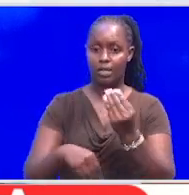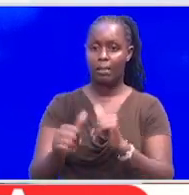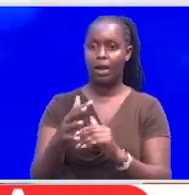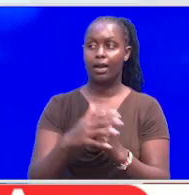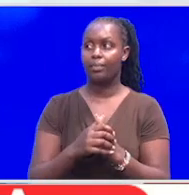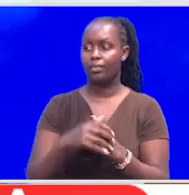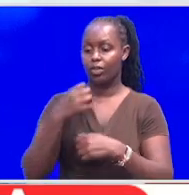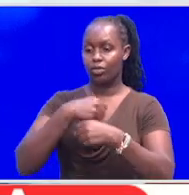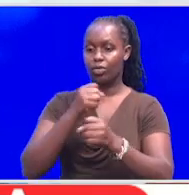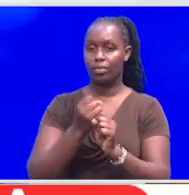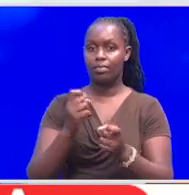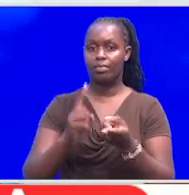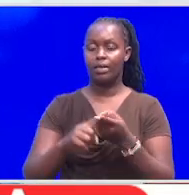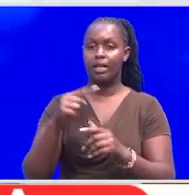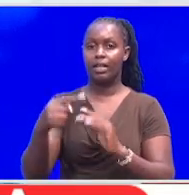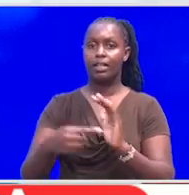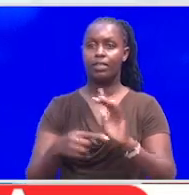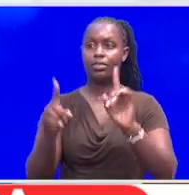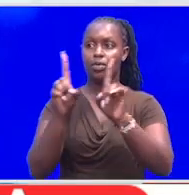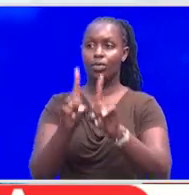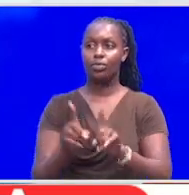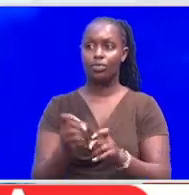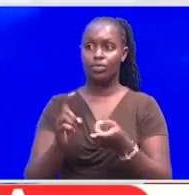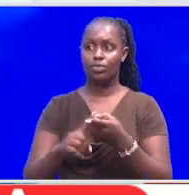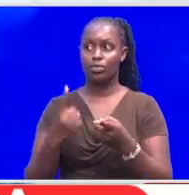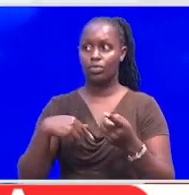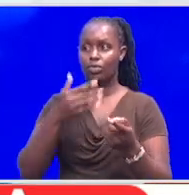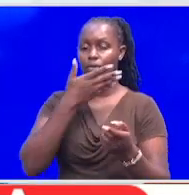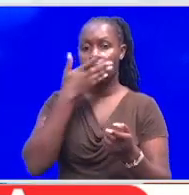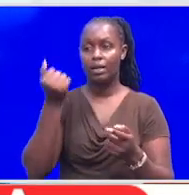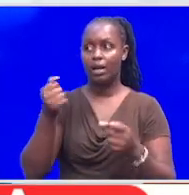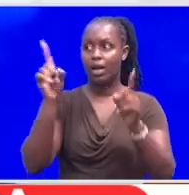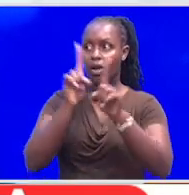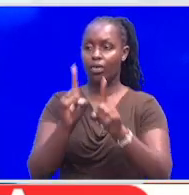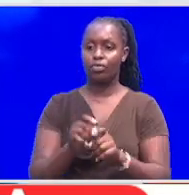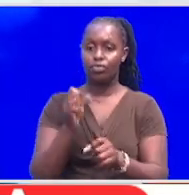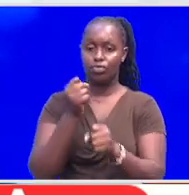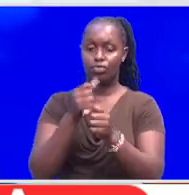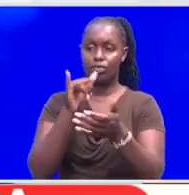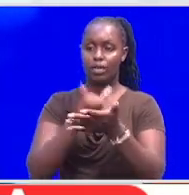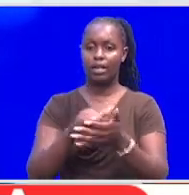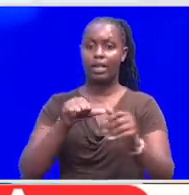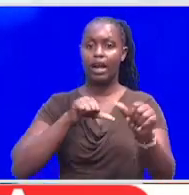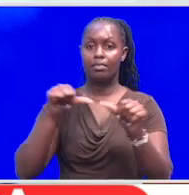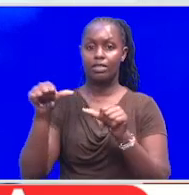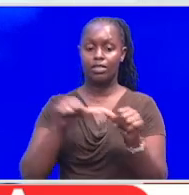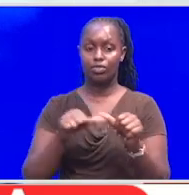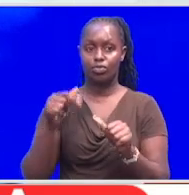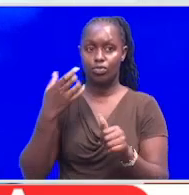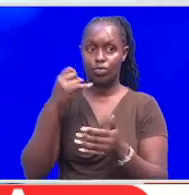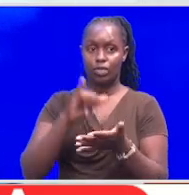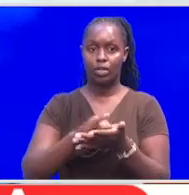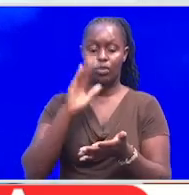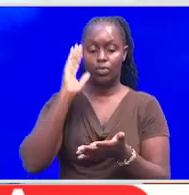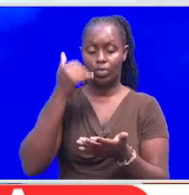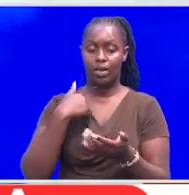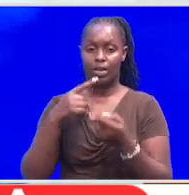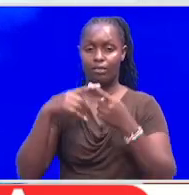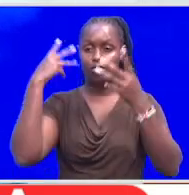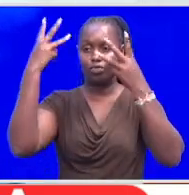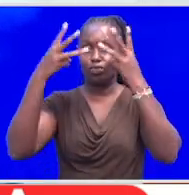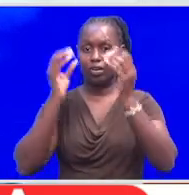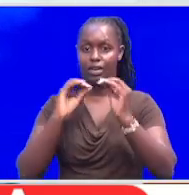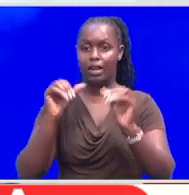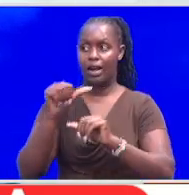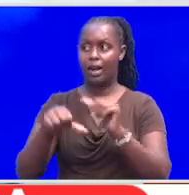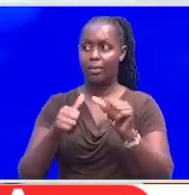make the facilitation easier to get onto those platforms and do the administration for you, so that you only have to worry about actually